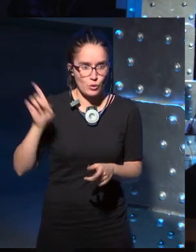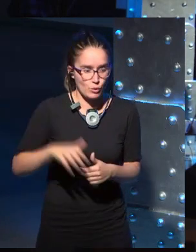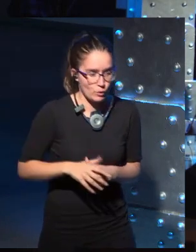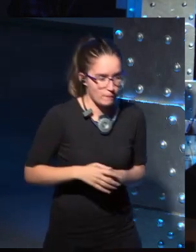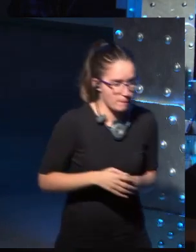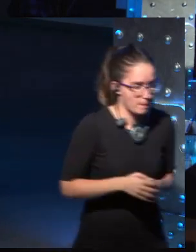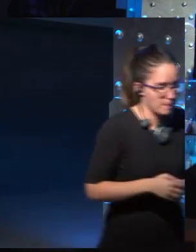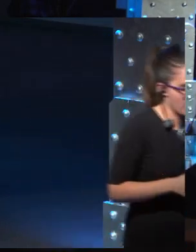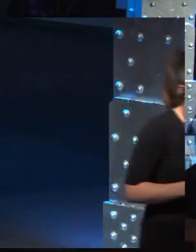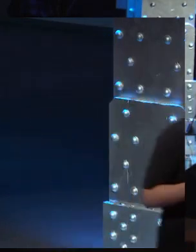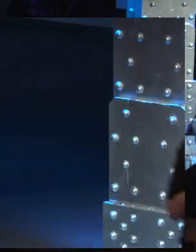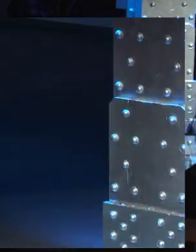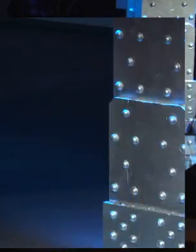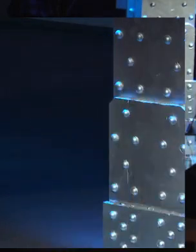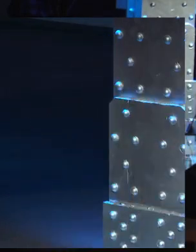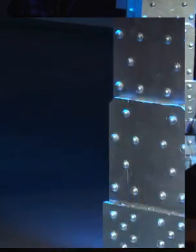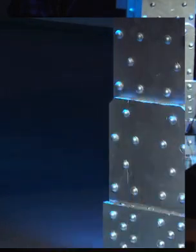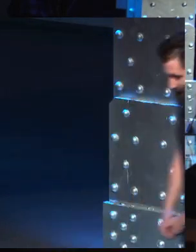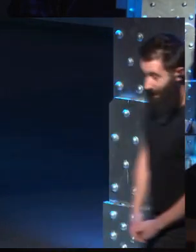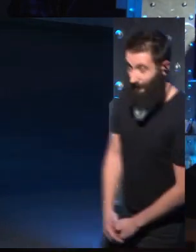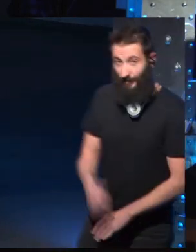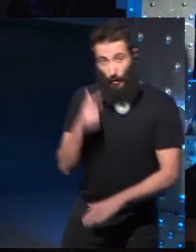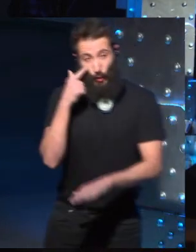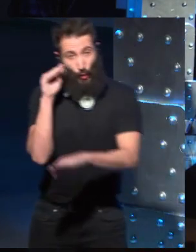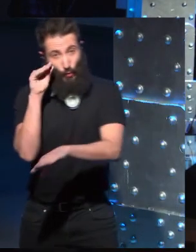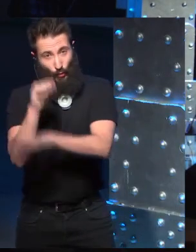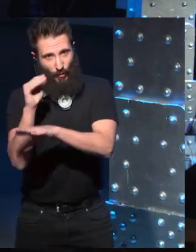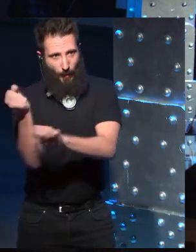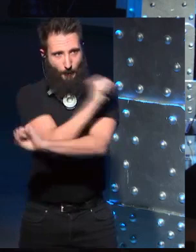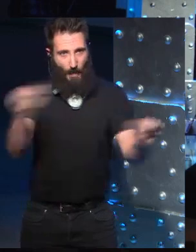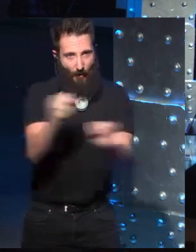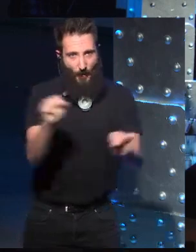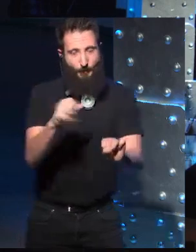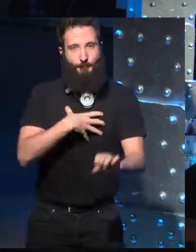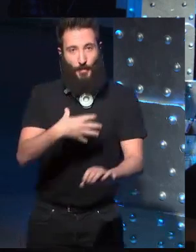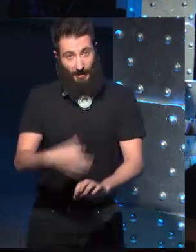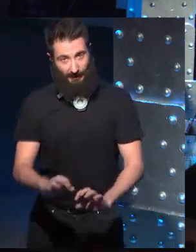Be careful, it's very violent. Boom.